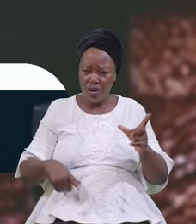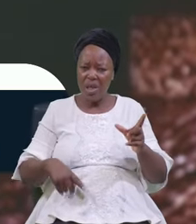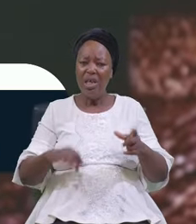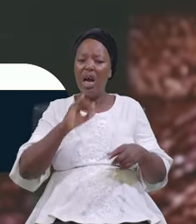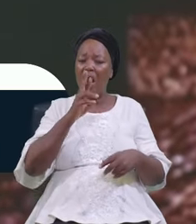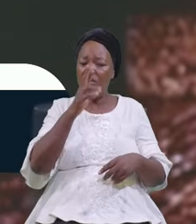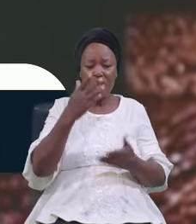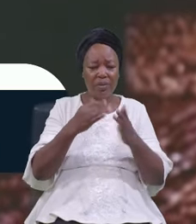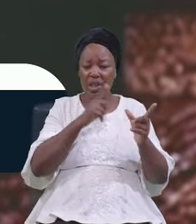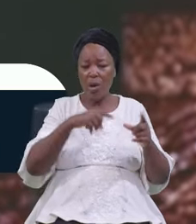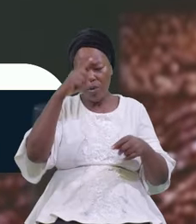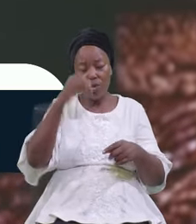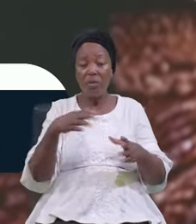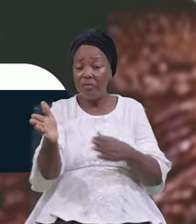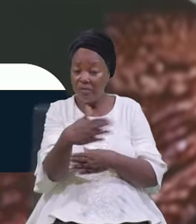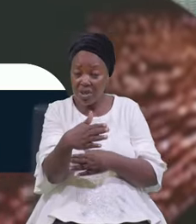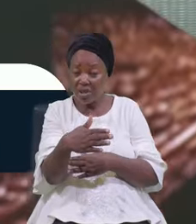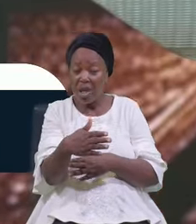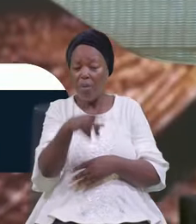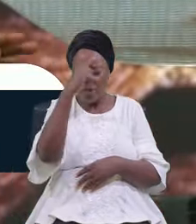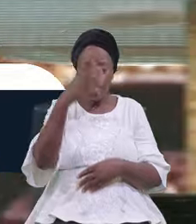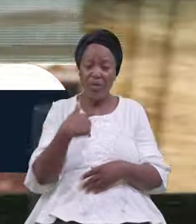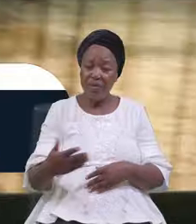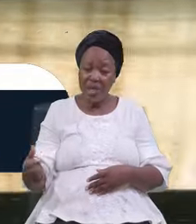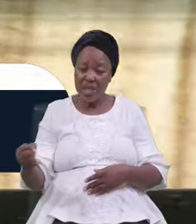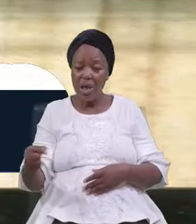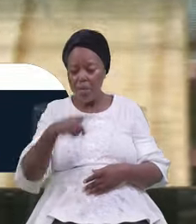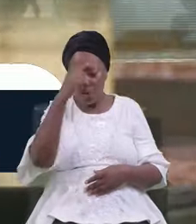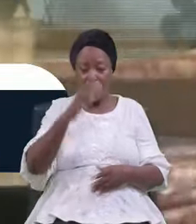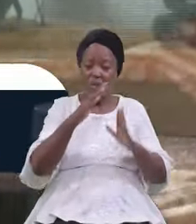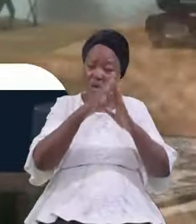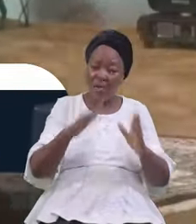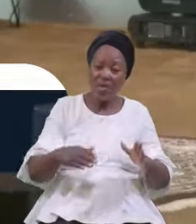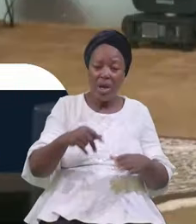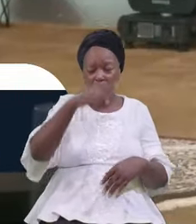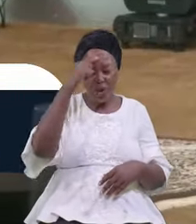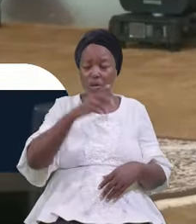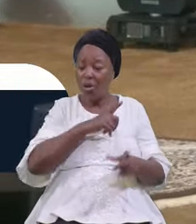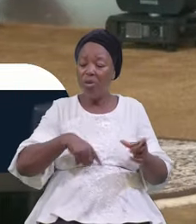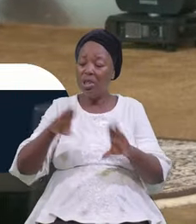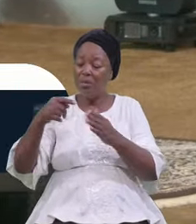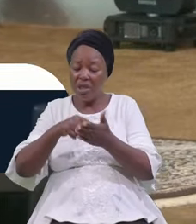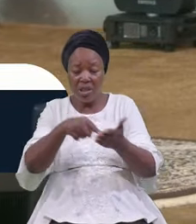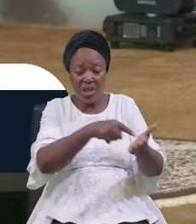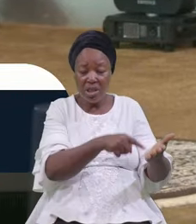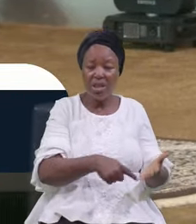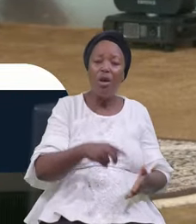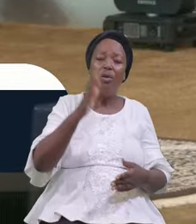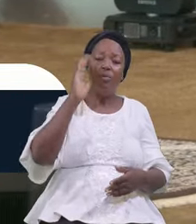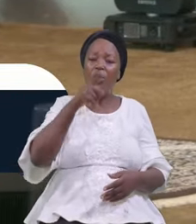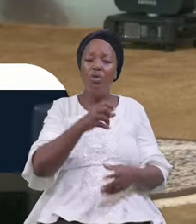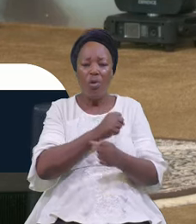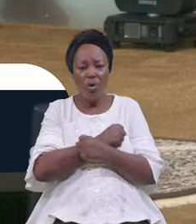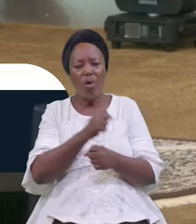Are you serving the Lord for material things? Are you serving the Lord for give me this, give me this, and give me that? Do you love